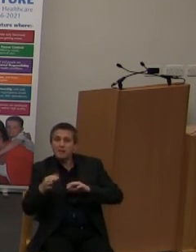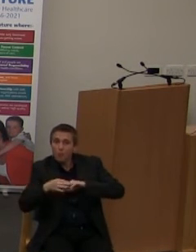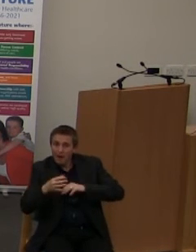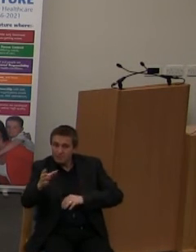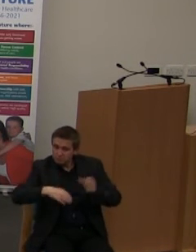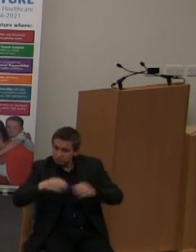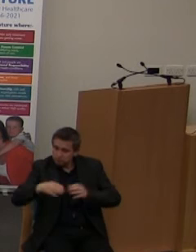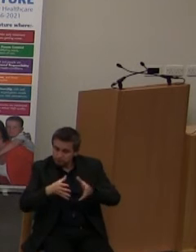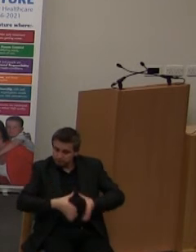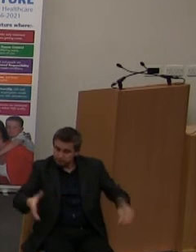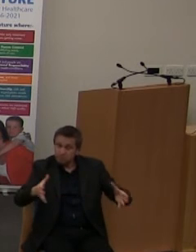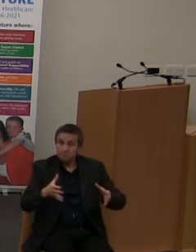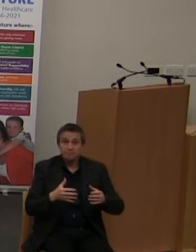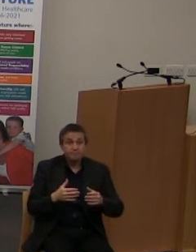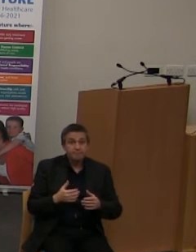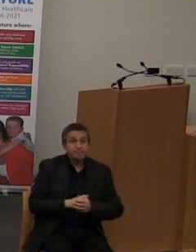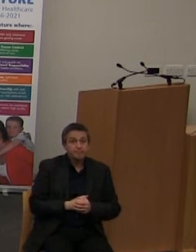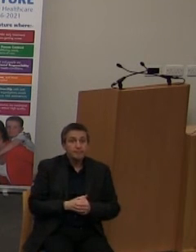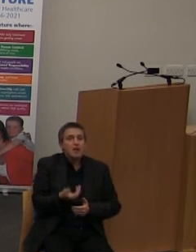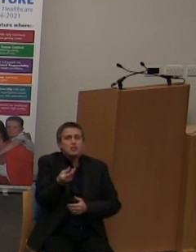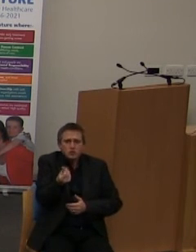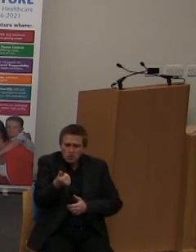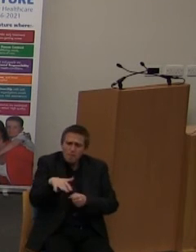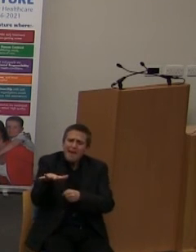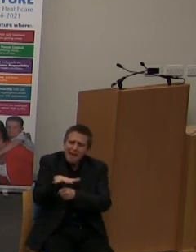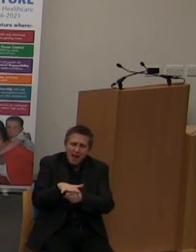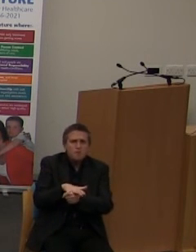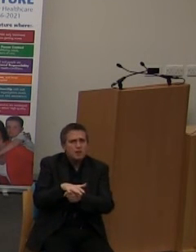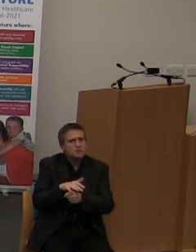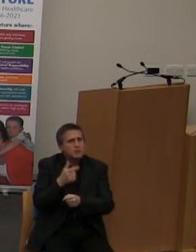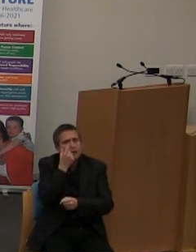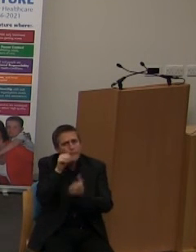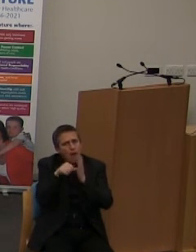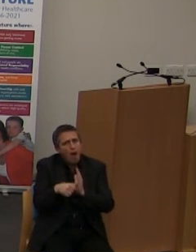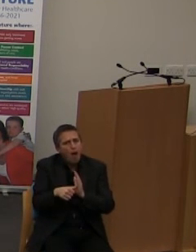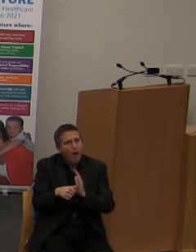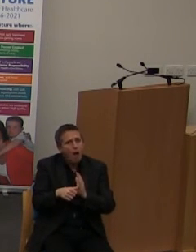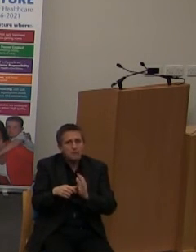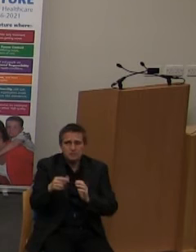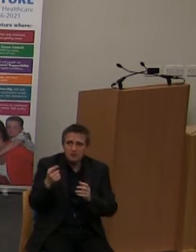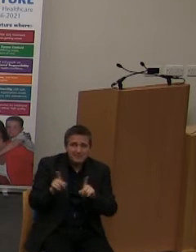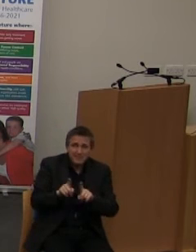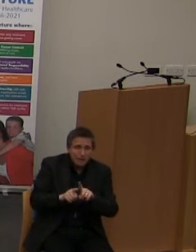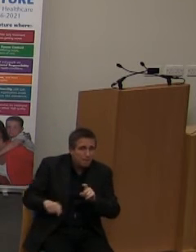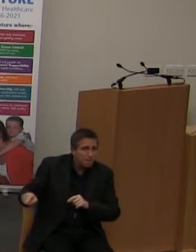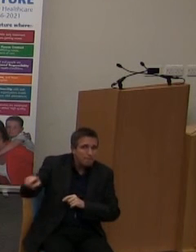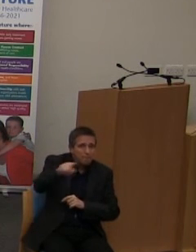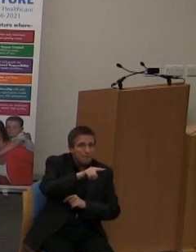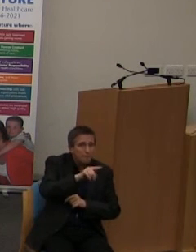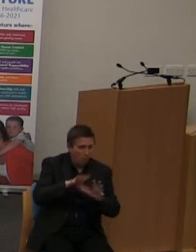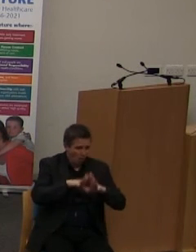There are, just as Helen says, there's a couple of pockets that are tricky for everyone to recruit to, and we would be in amongst that. But